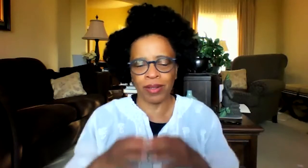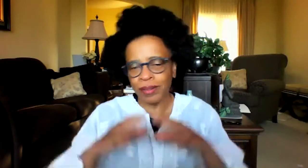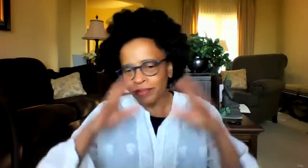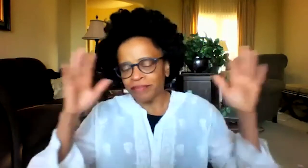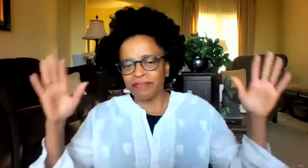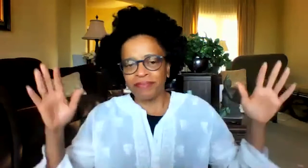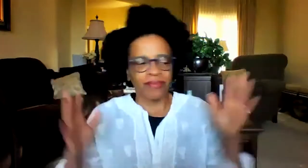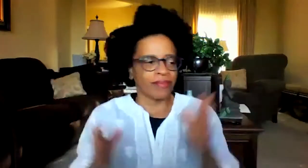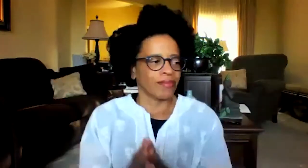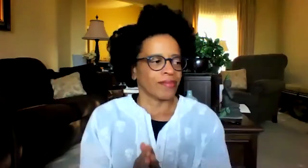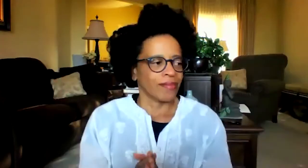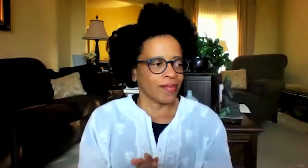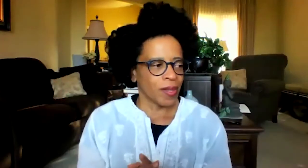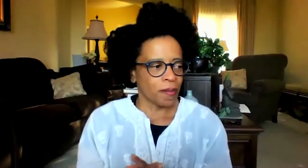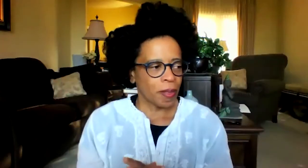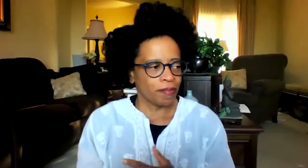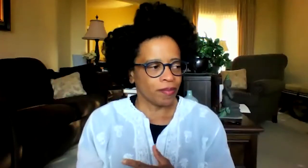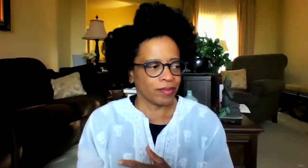100, I mean,